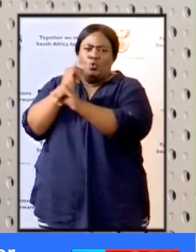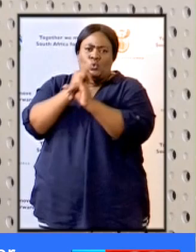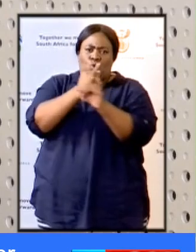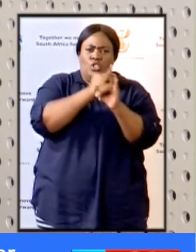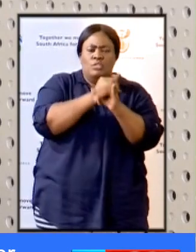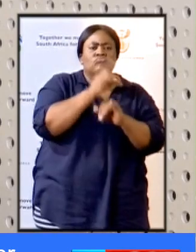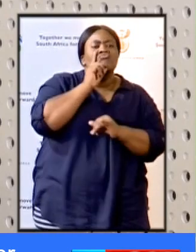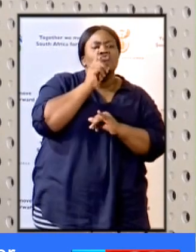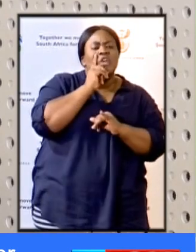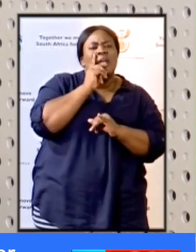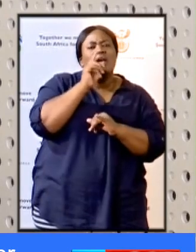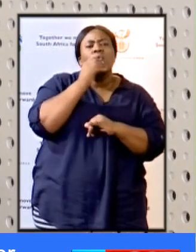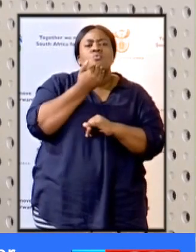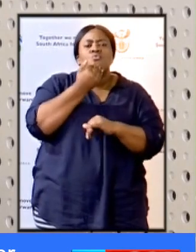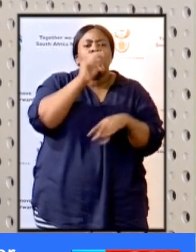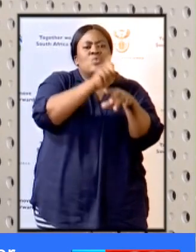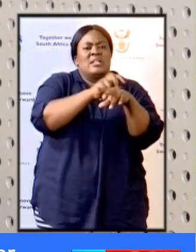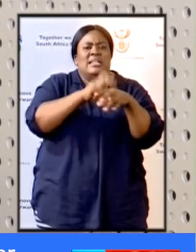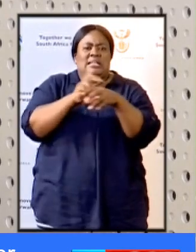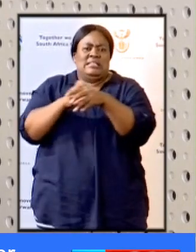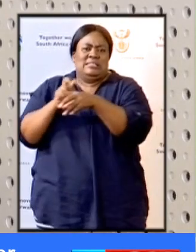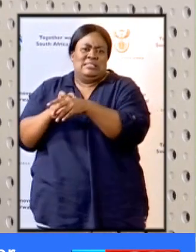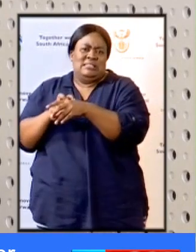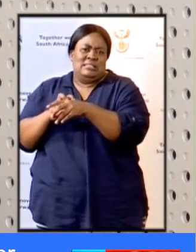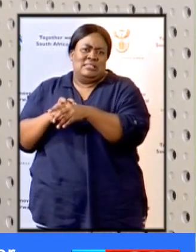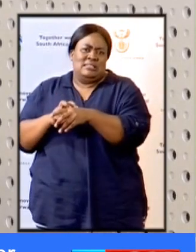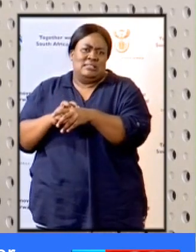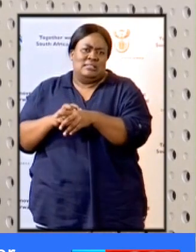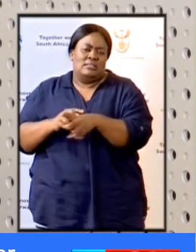need and so on.